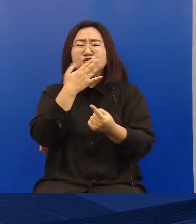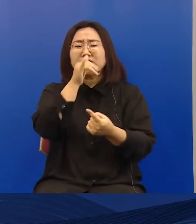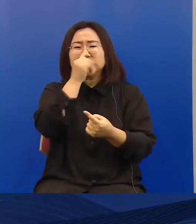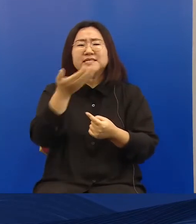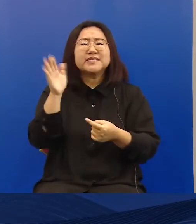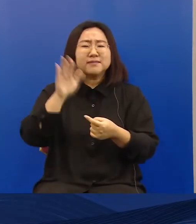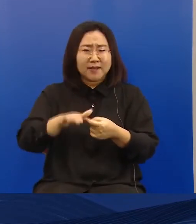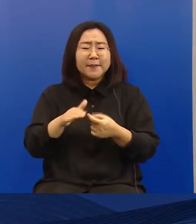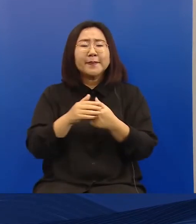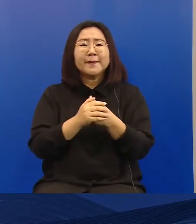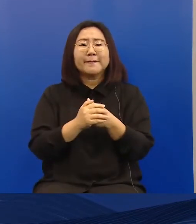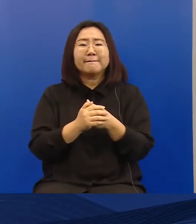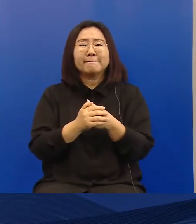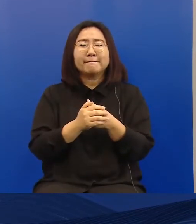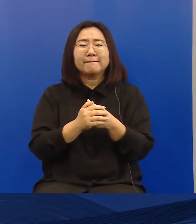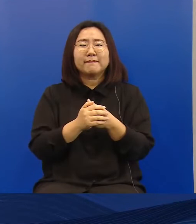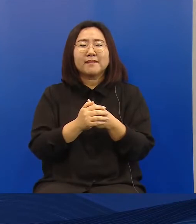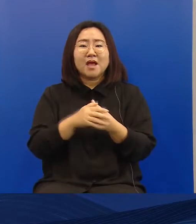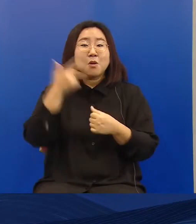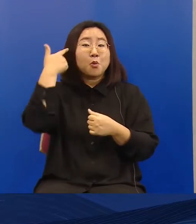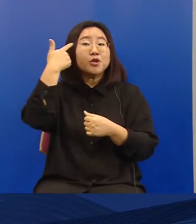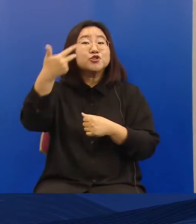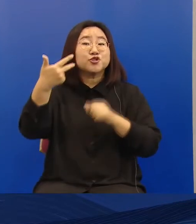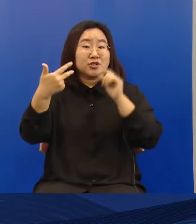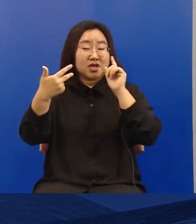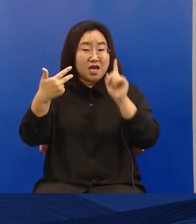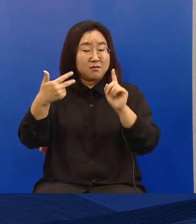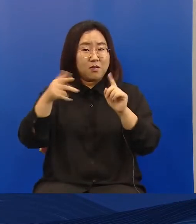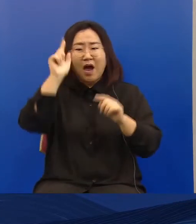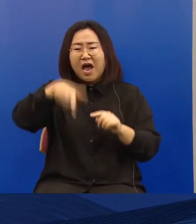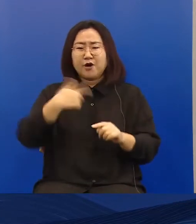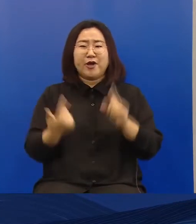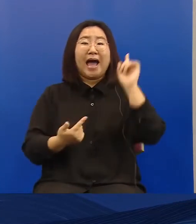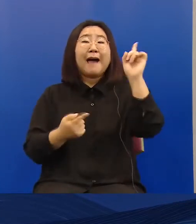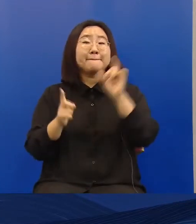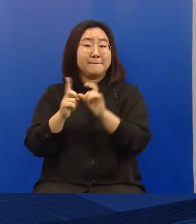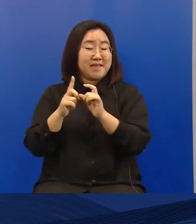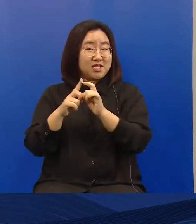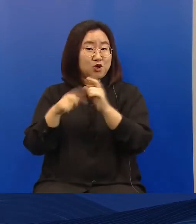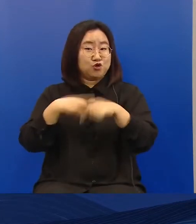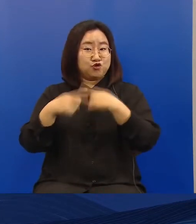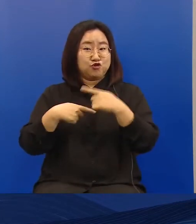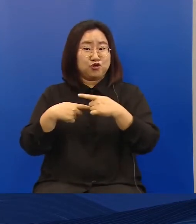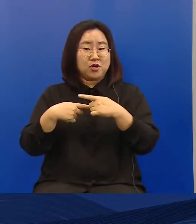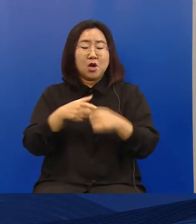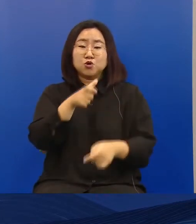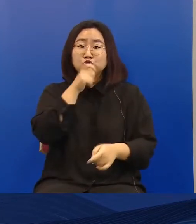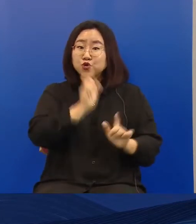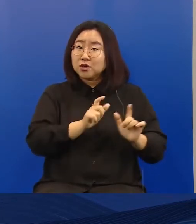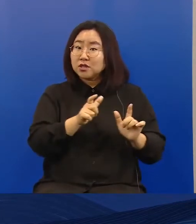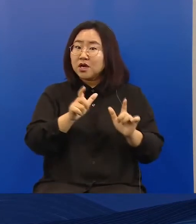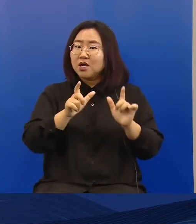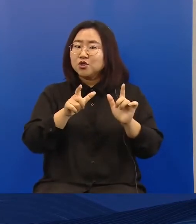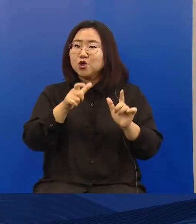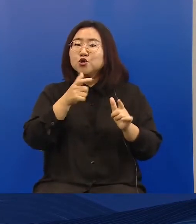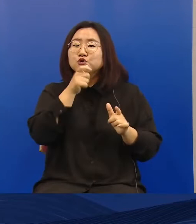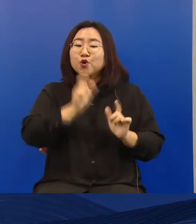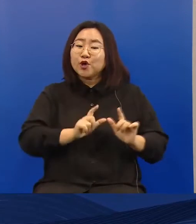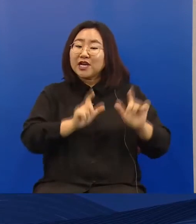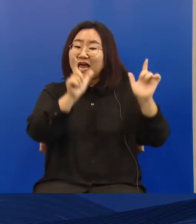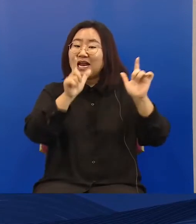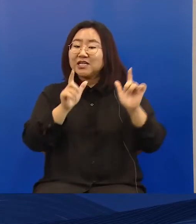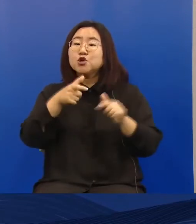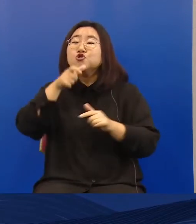sometimes it's hard to see or experience the sign language interpretation. However, maybe